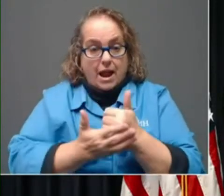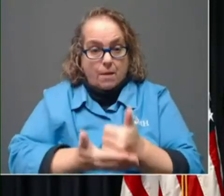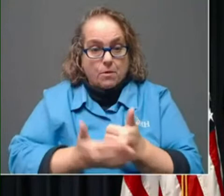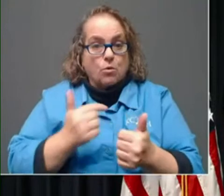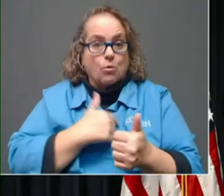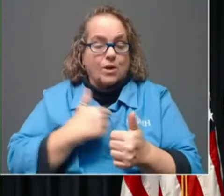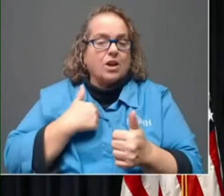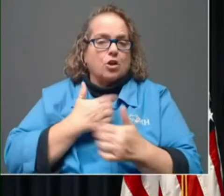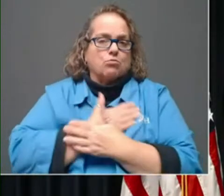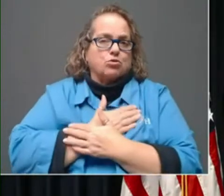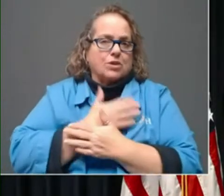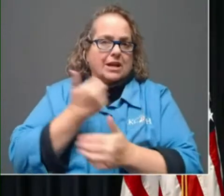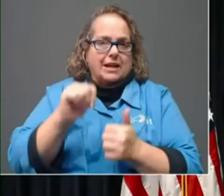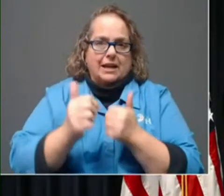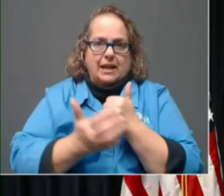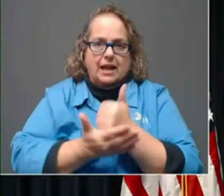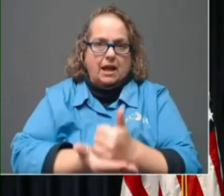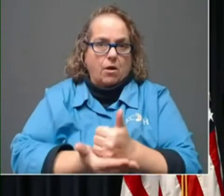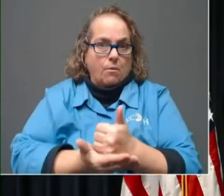any help that